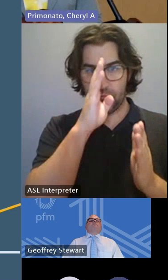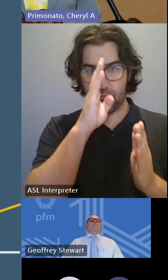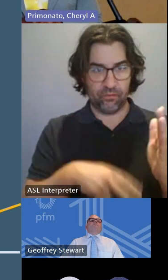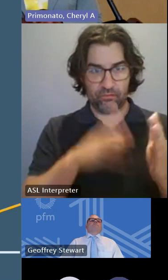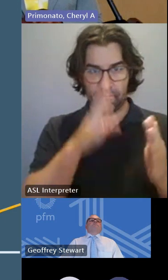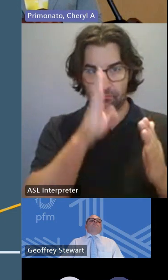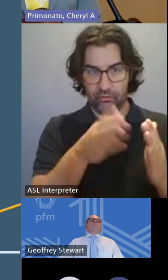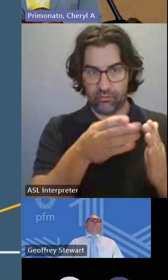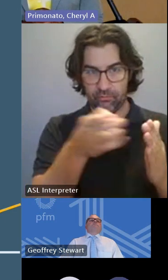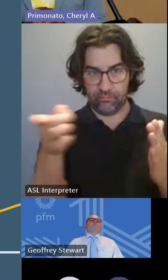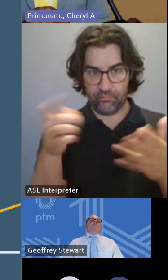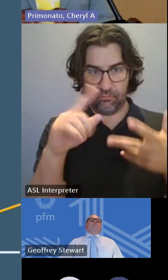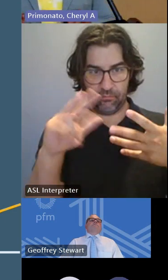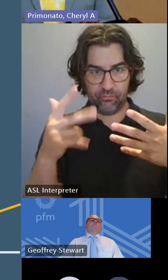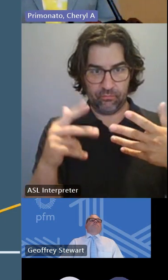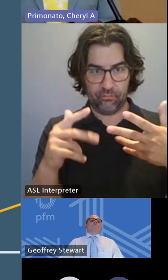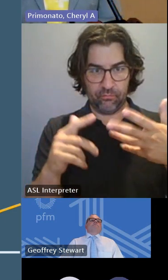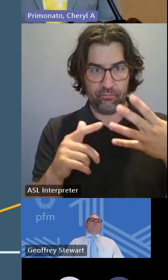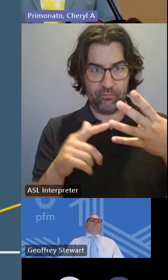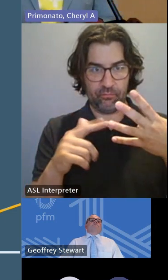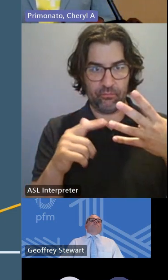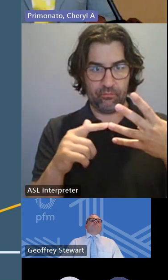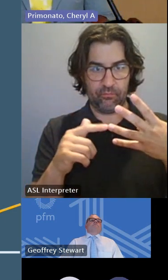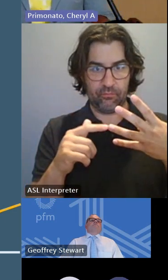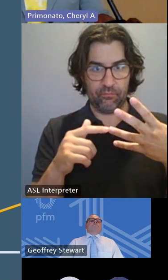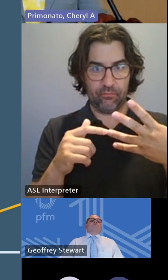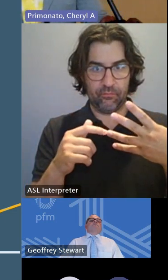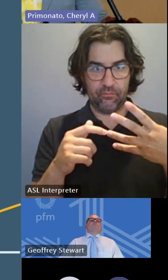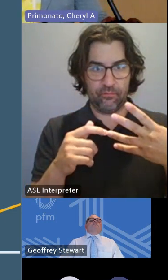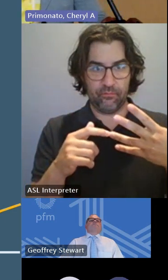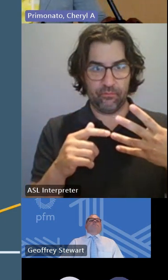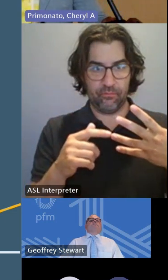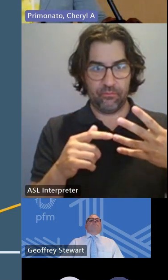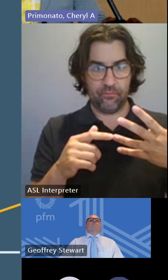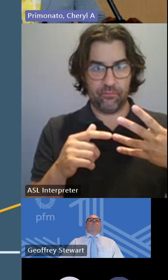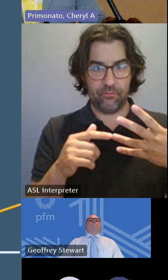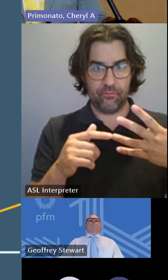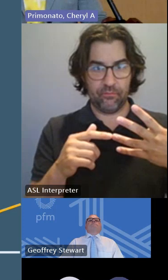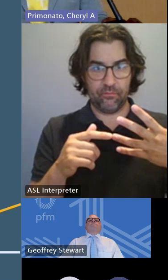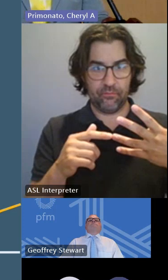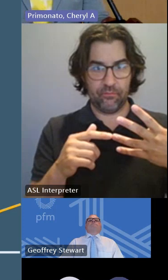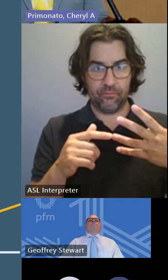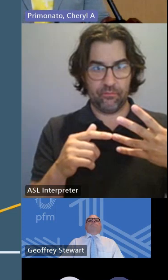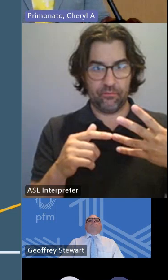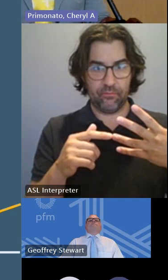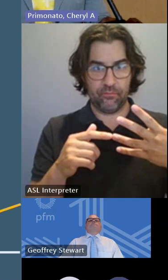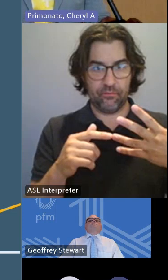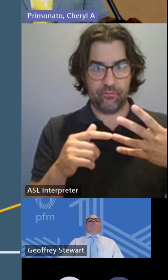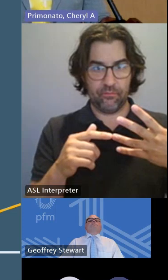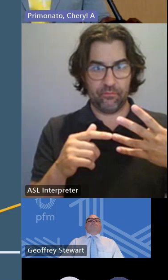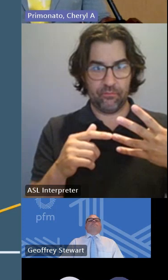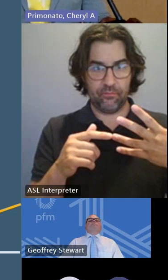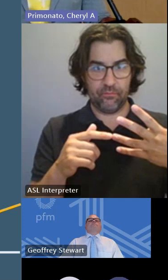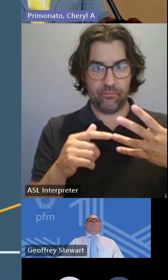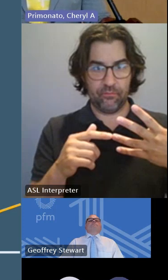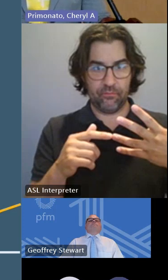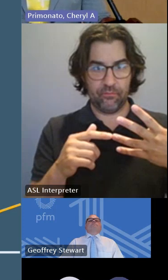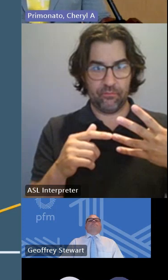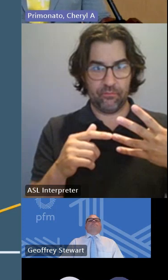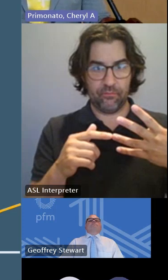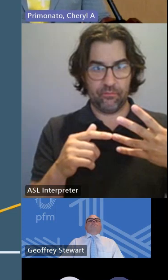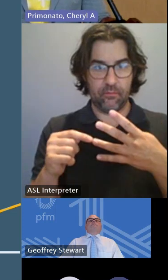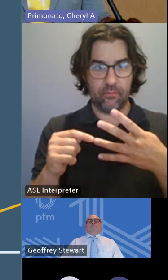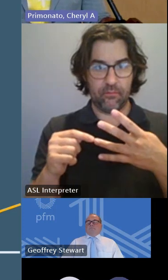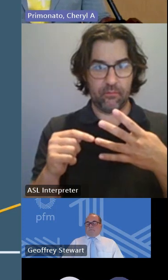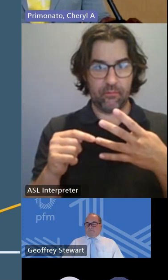it is in the agency's best interest to exercise the first option year, which will extend the agreement to August 31, 2025, and will